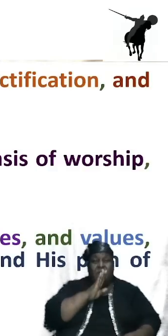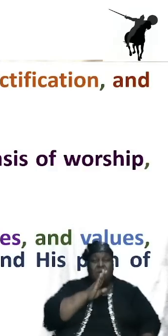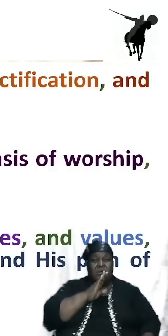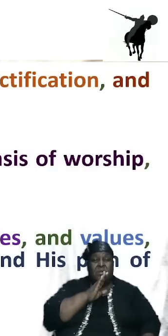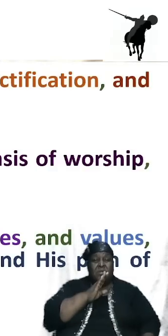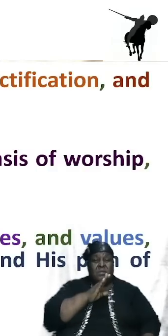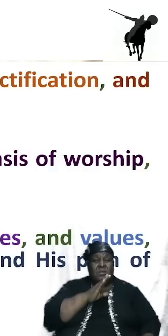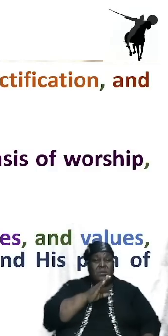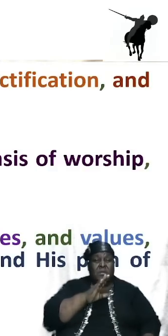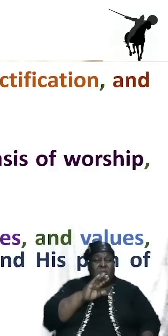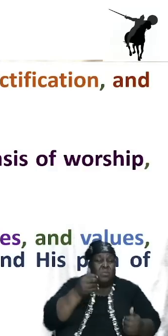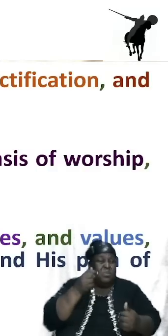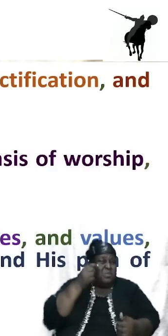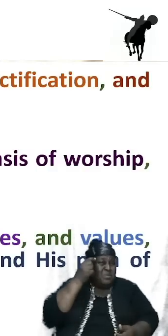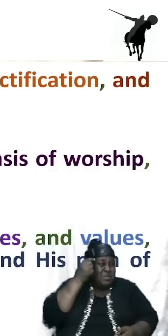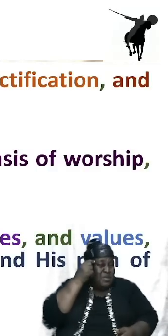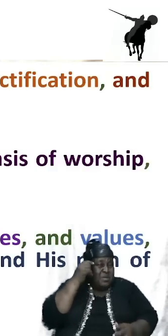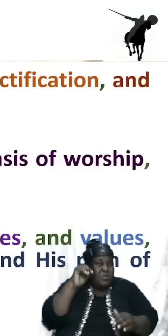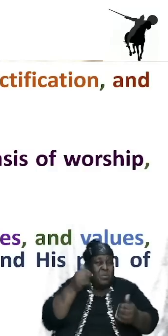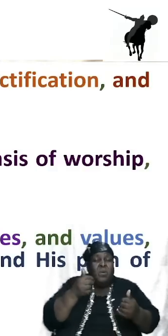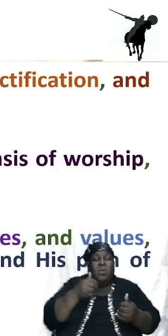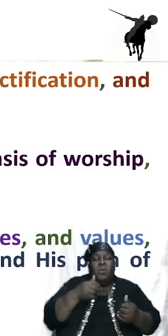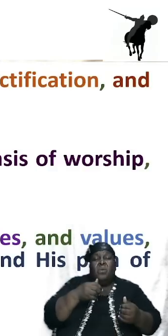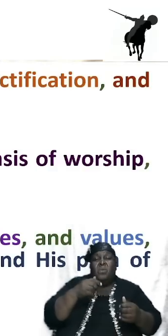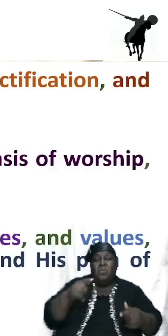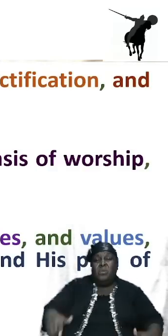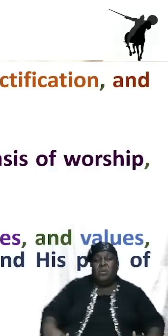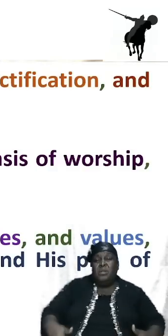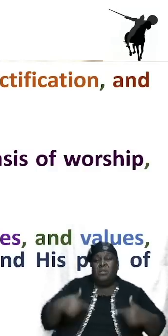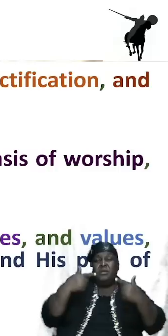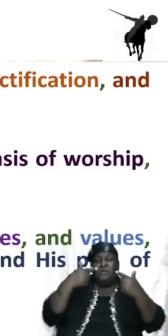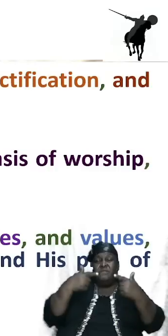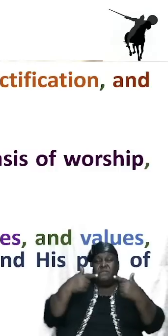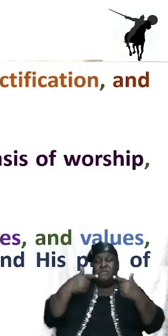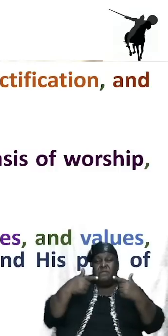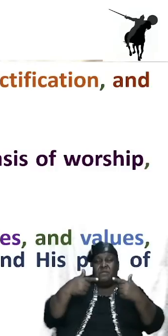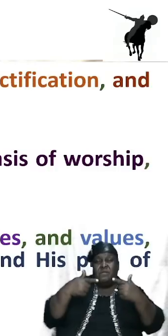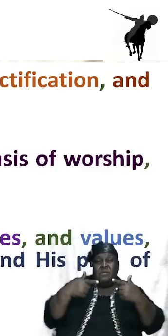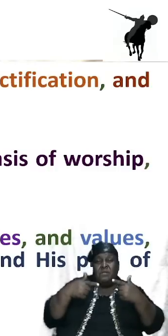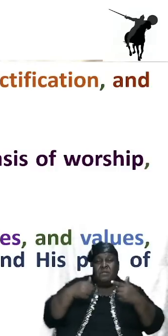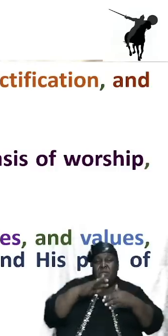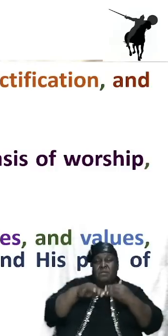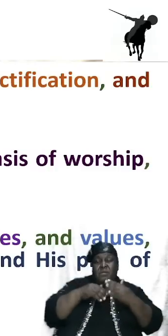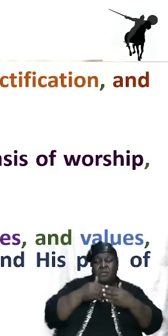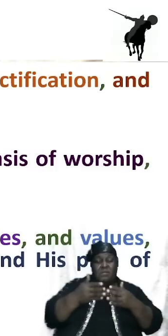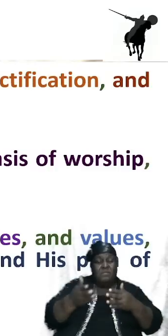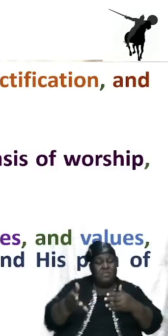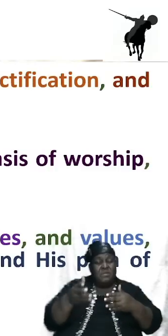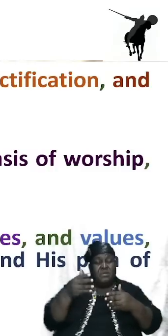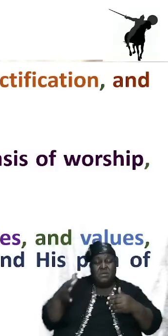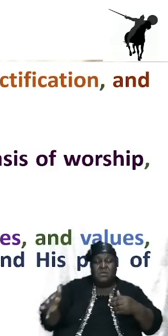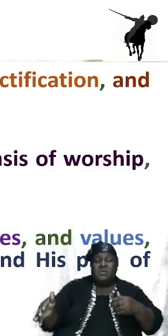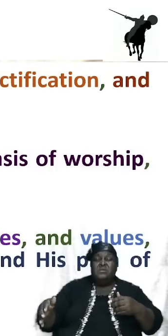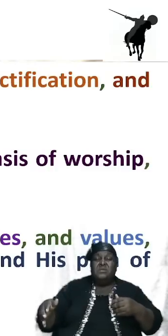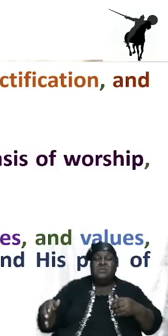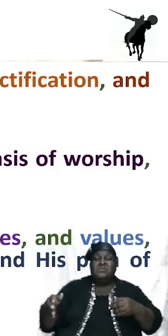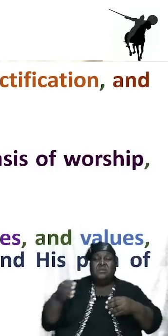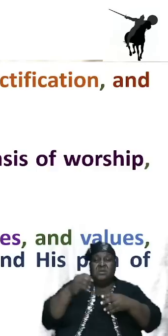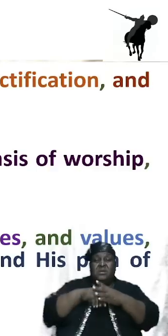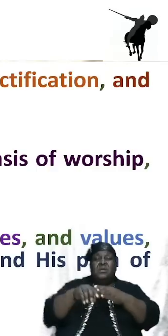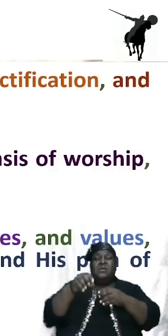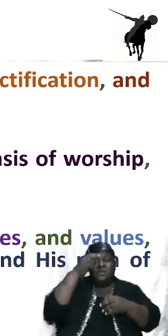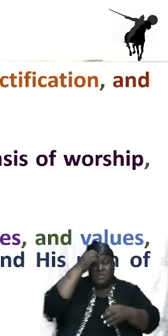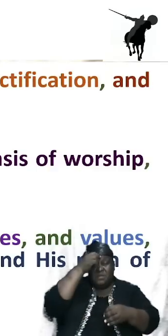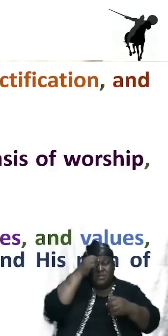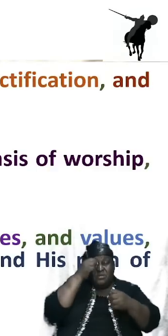how you think, how you walk, how you talk. All of these things are grounded in your doctrine. And therefore, if your doctrine is